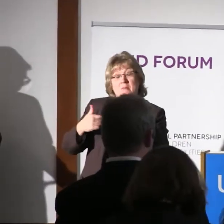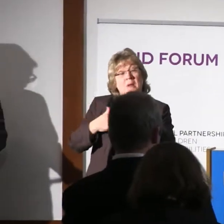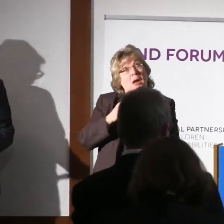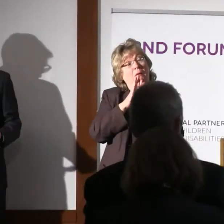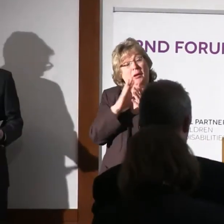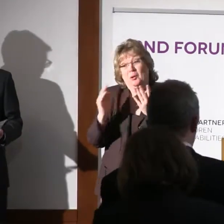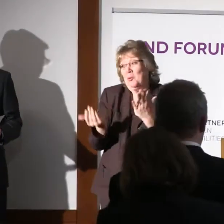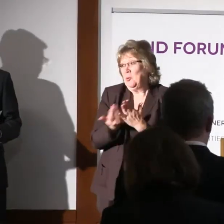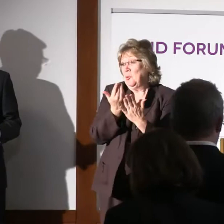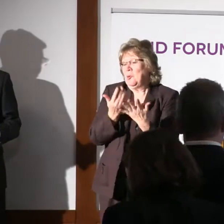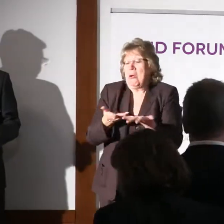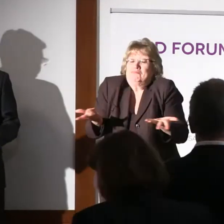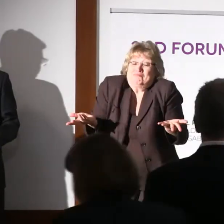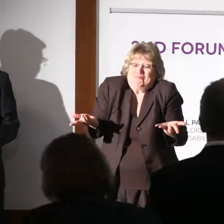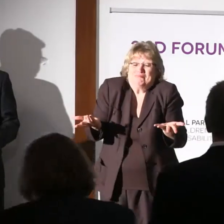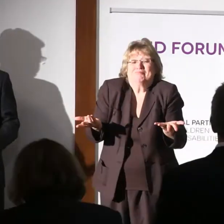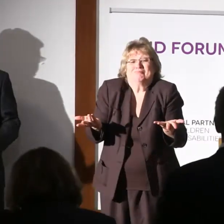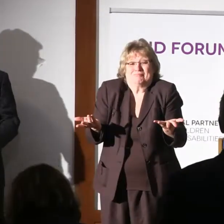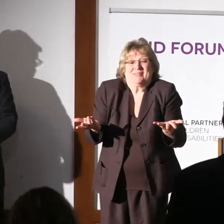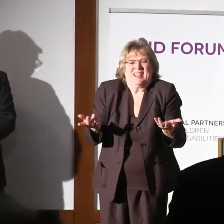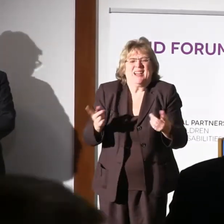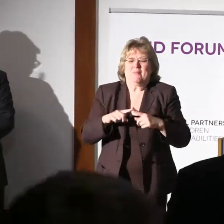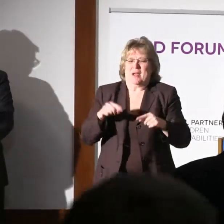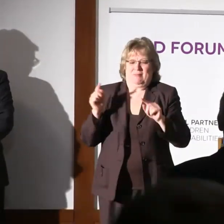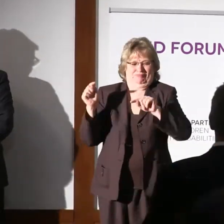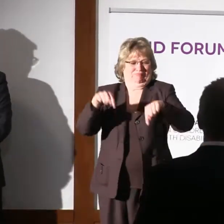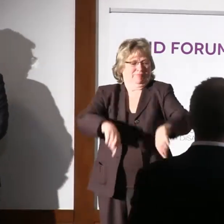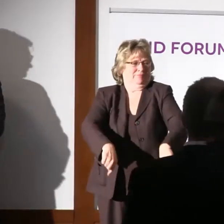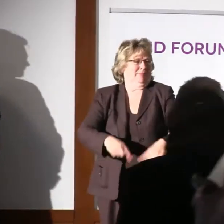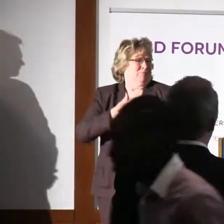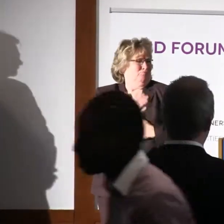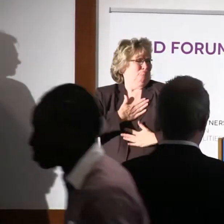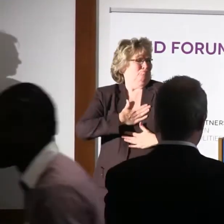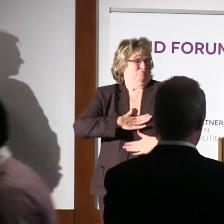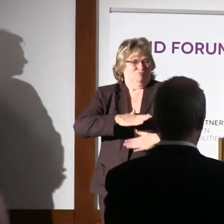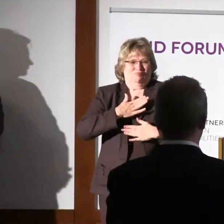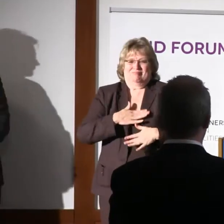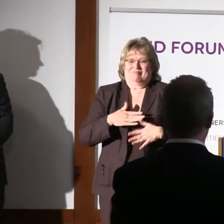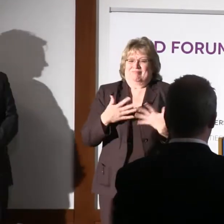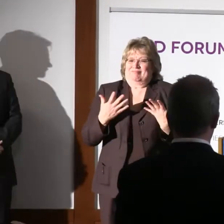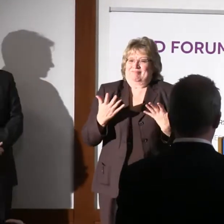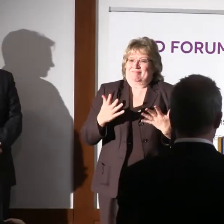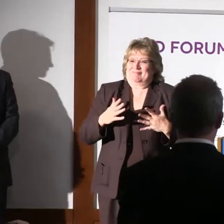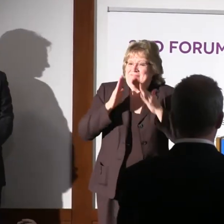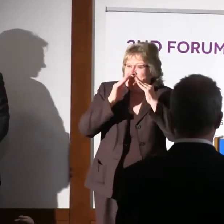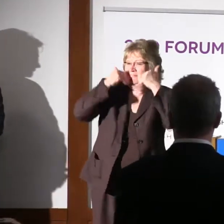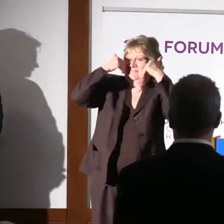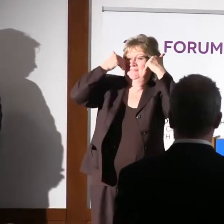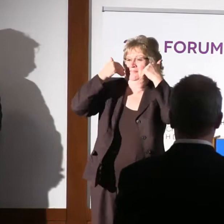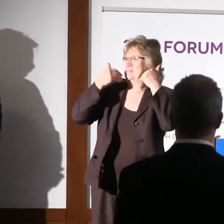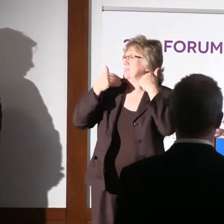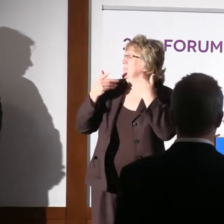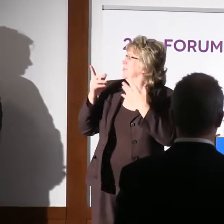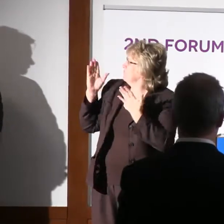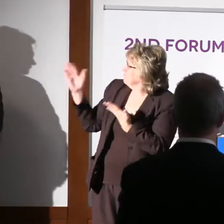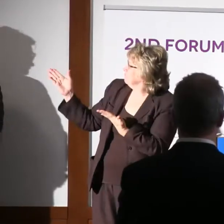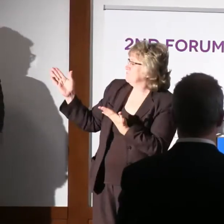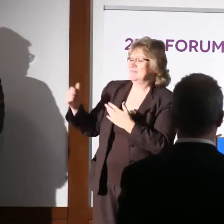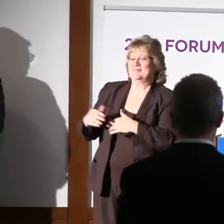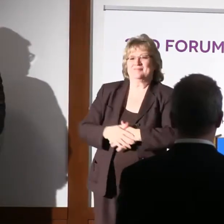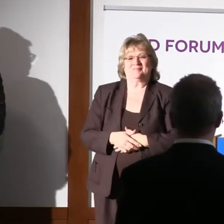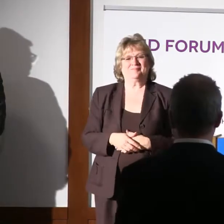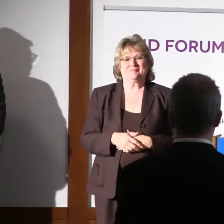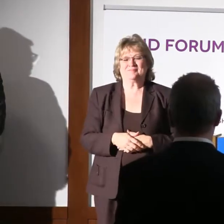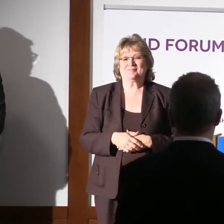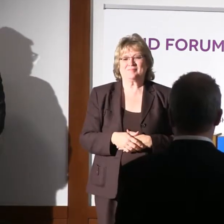pleasure does it give me to be with you to launch this important publication. Celebrate the ground